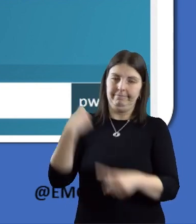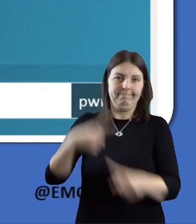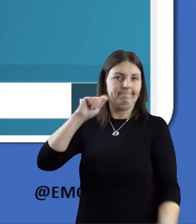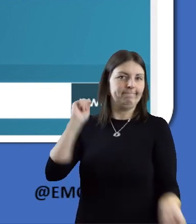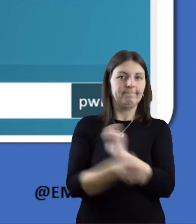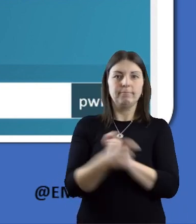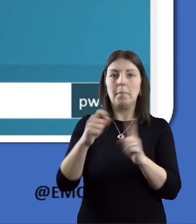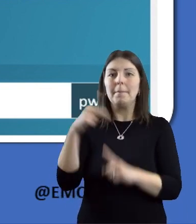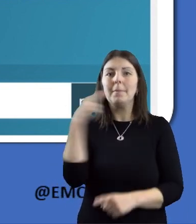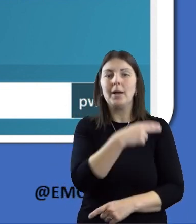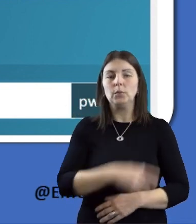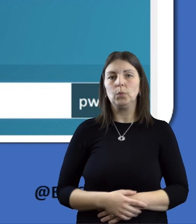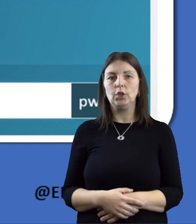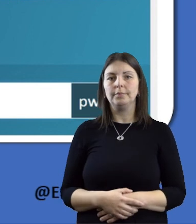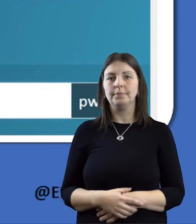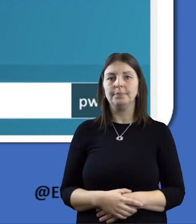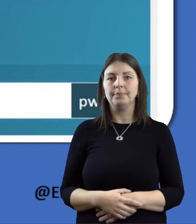immediately.